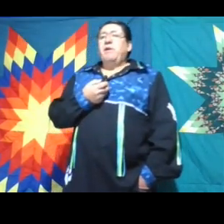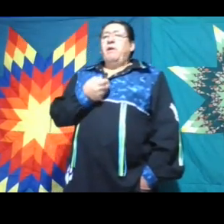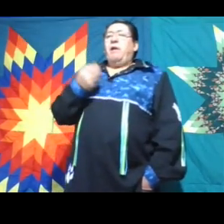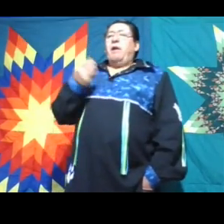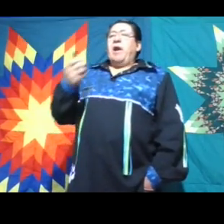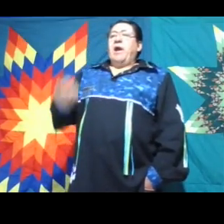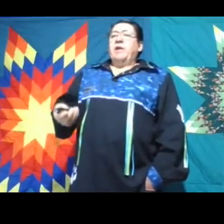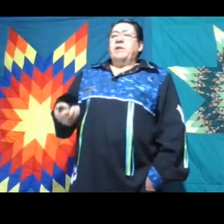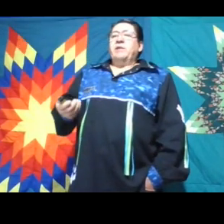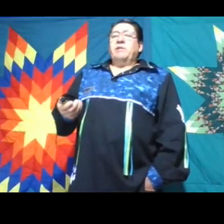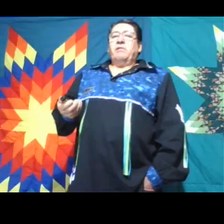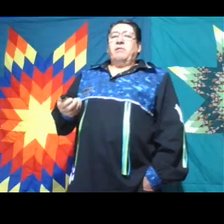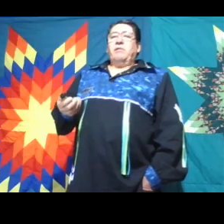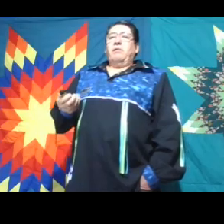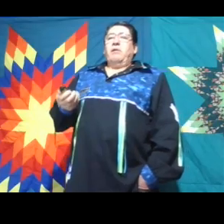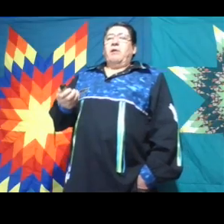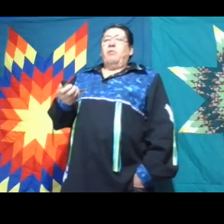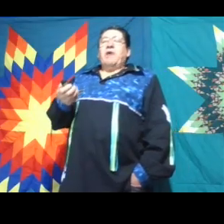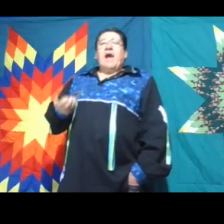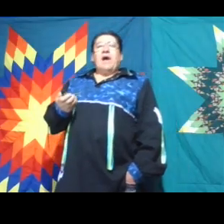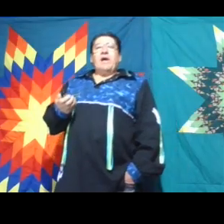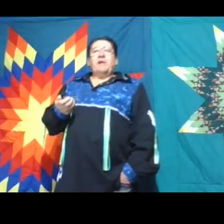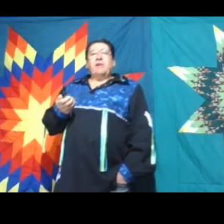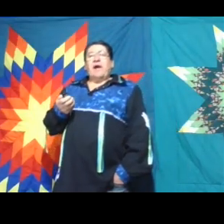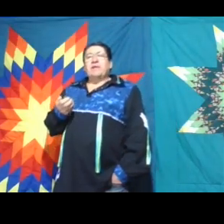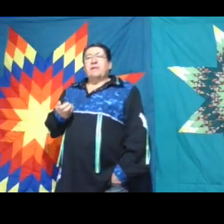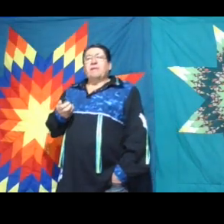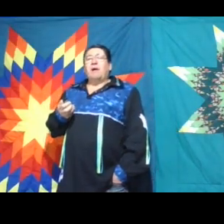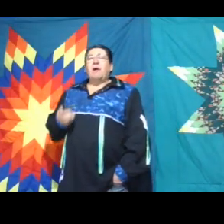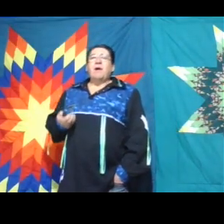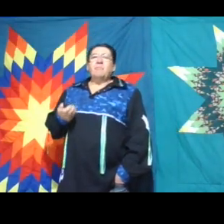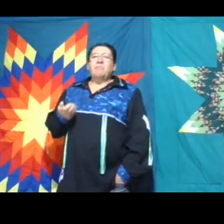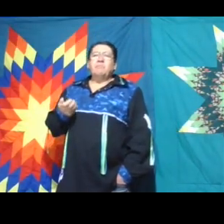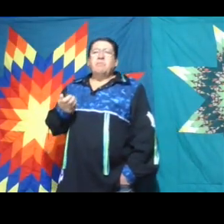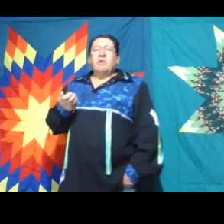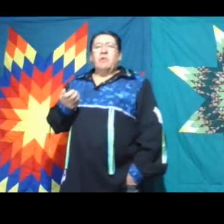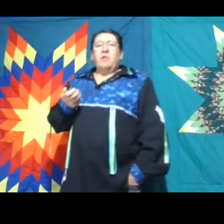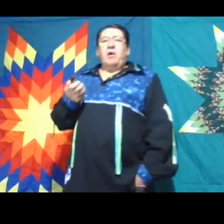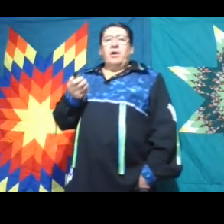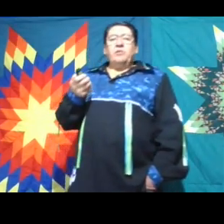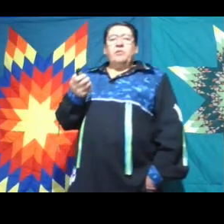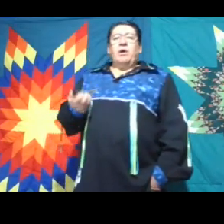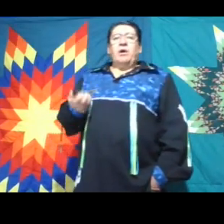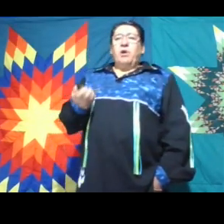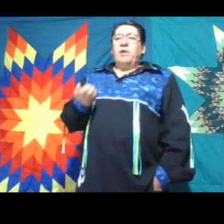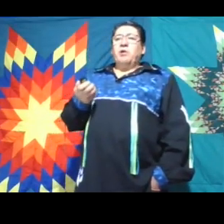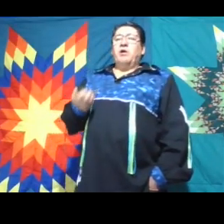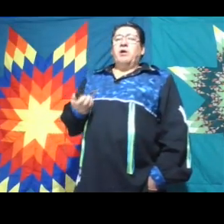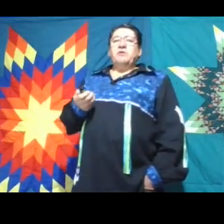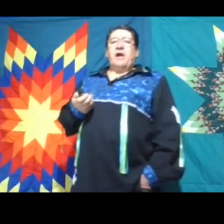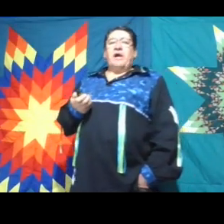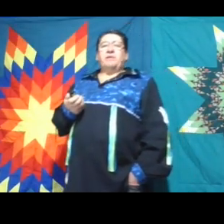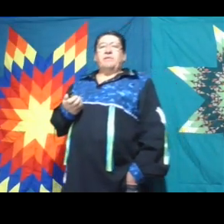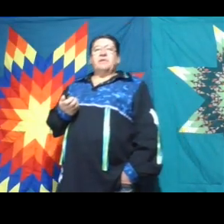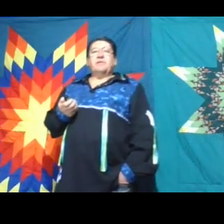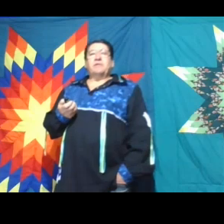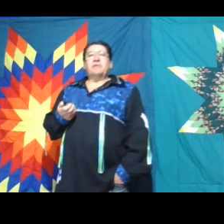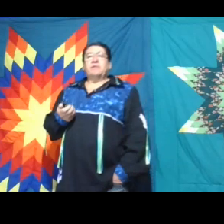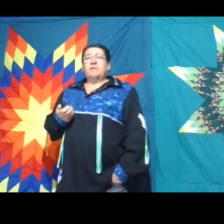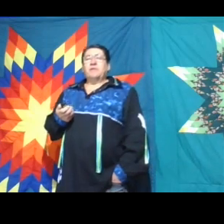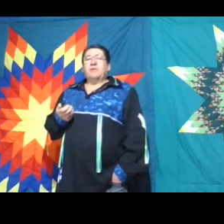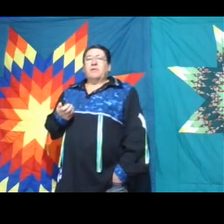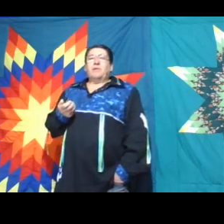over. And we had, at the time, 12 prime contractors.